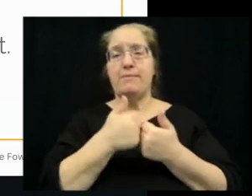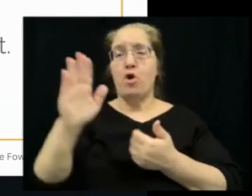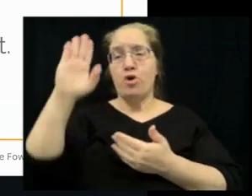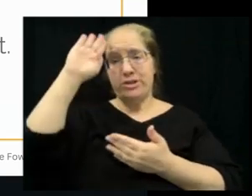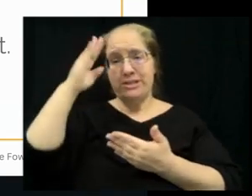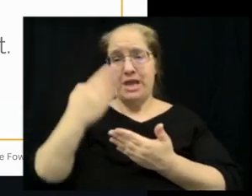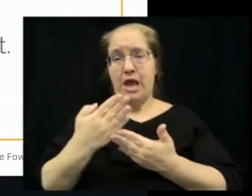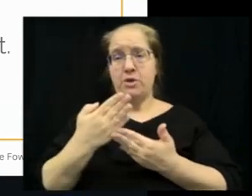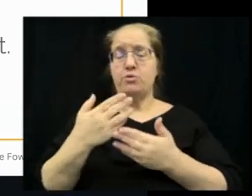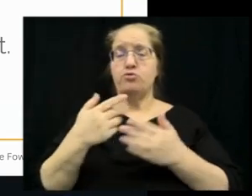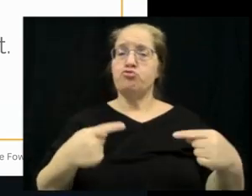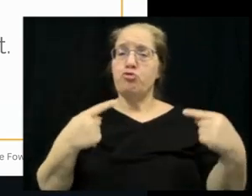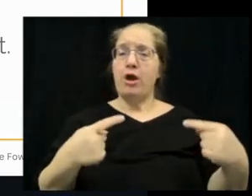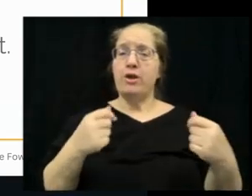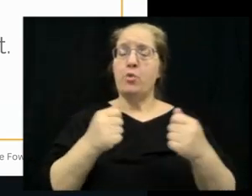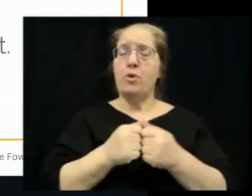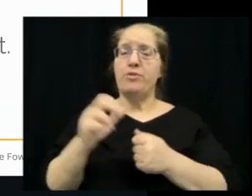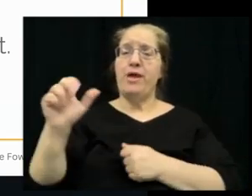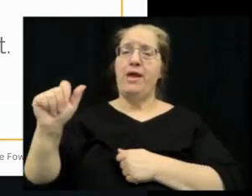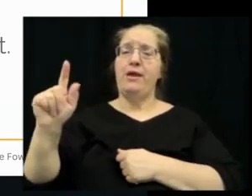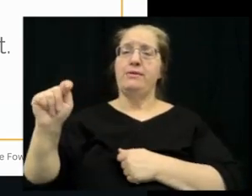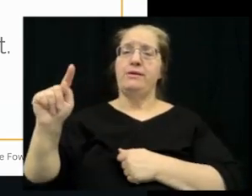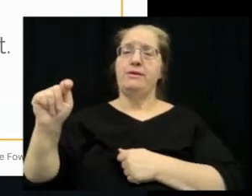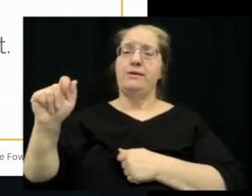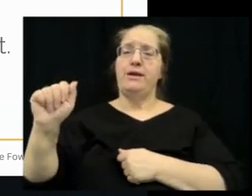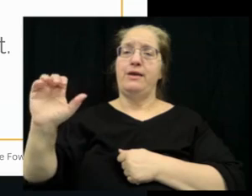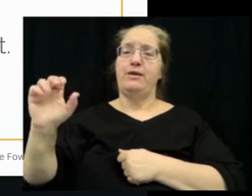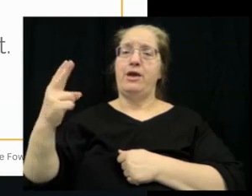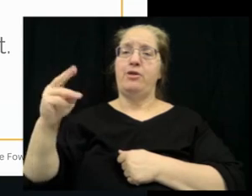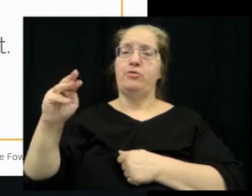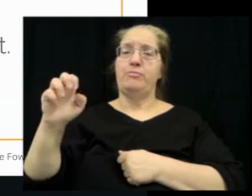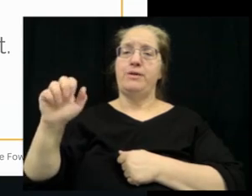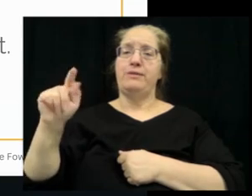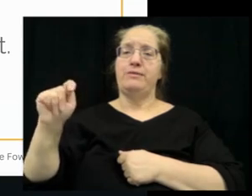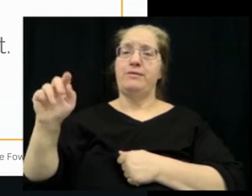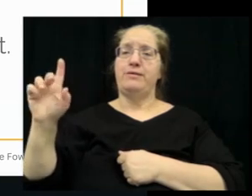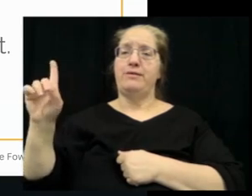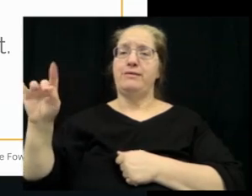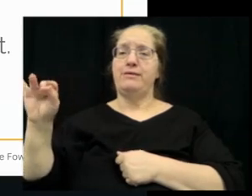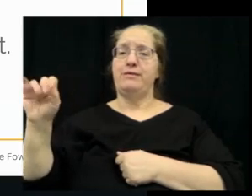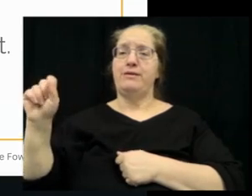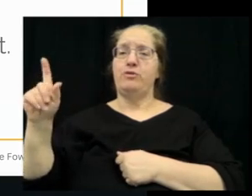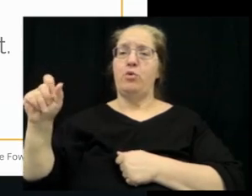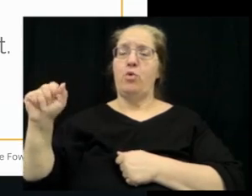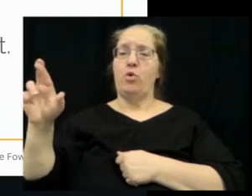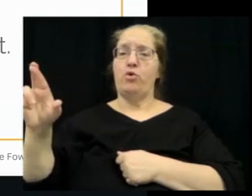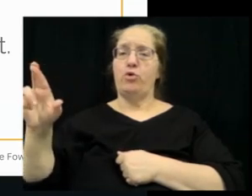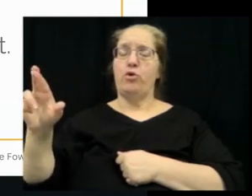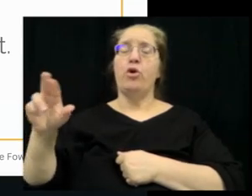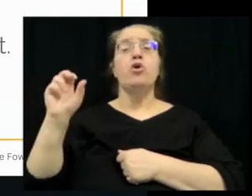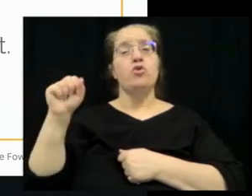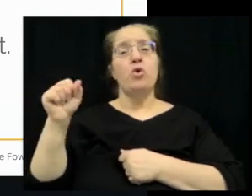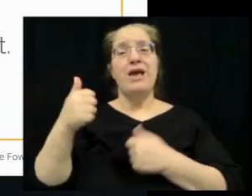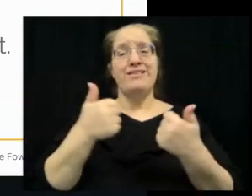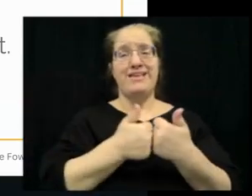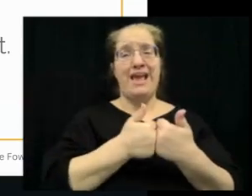of. Yes, the gaming affected his attendance, but at the core, her son was struggling